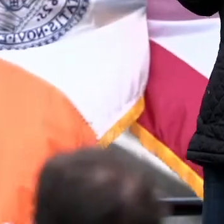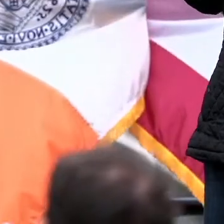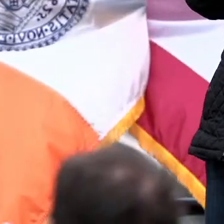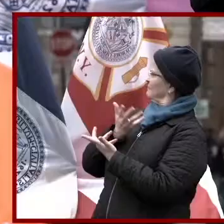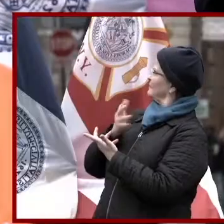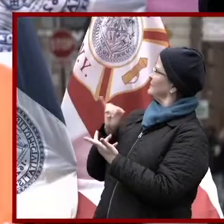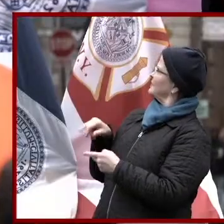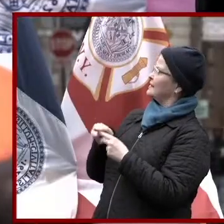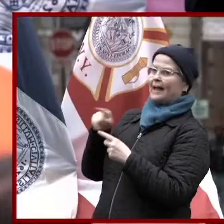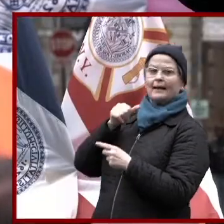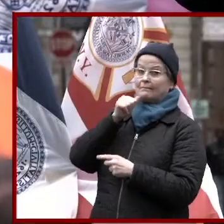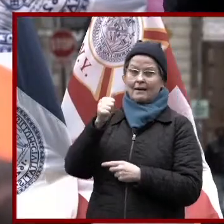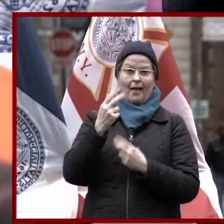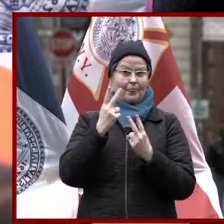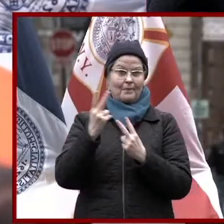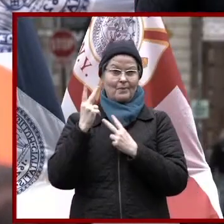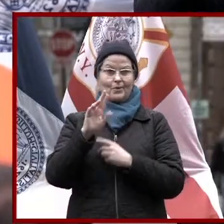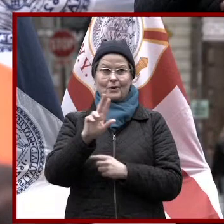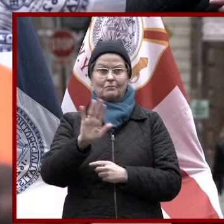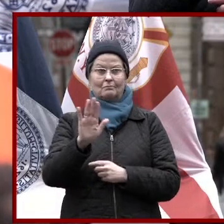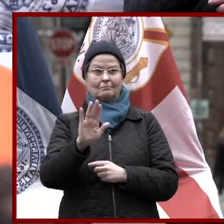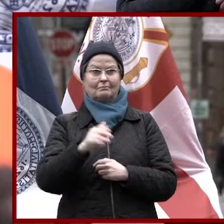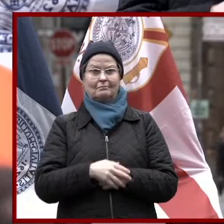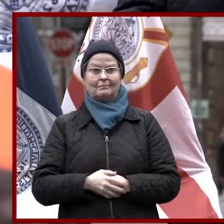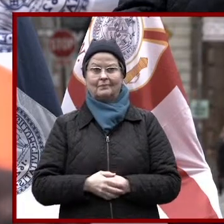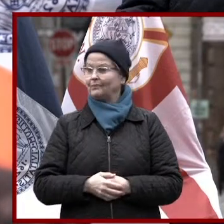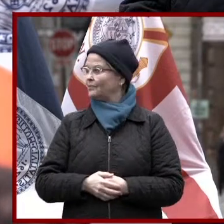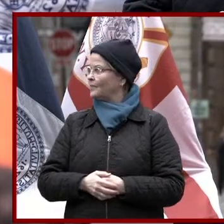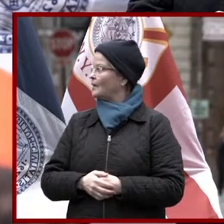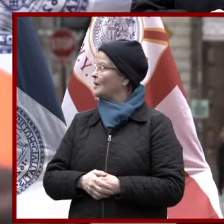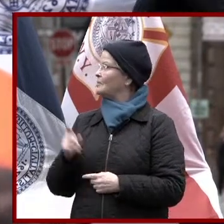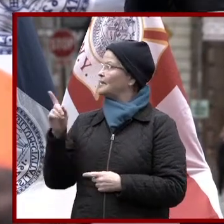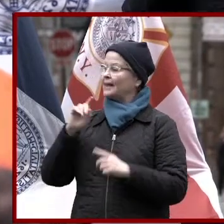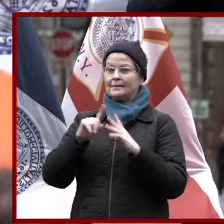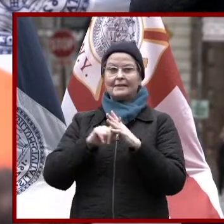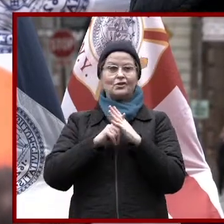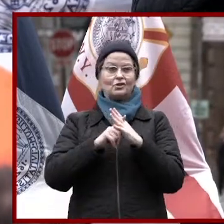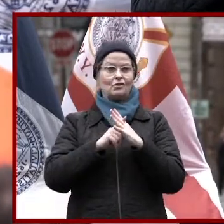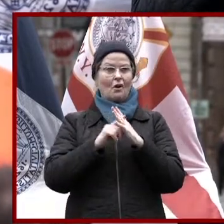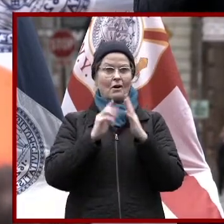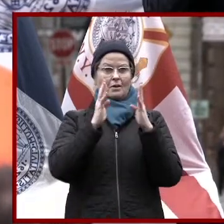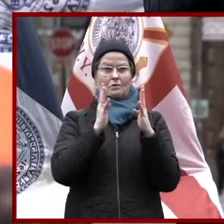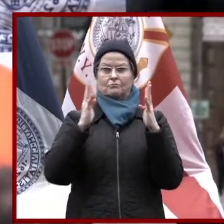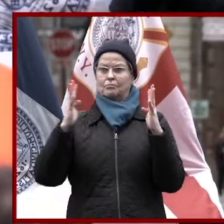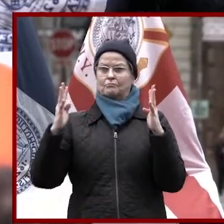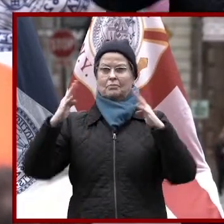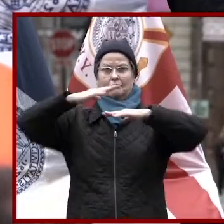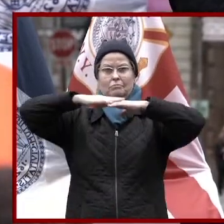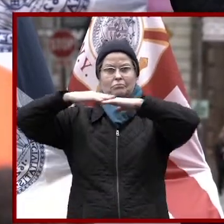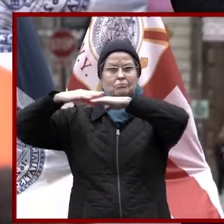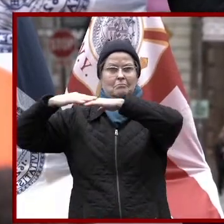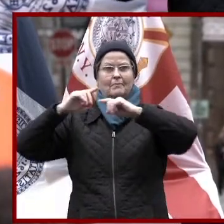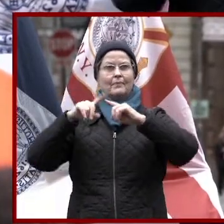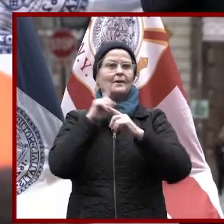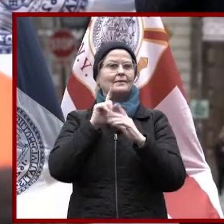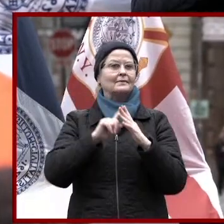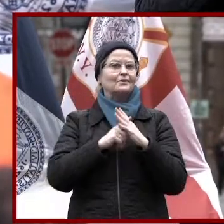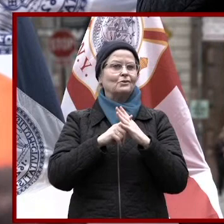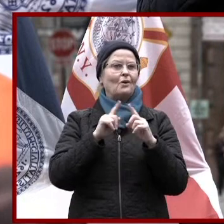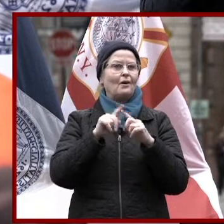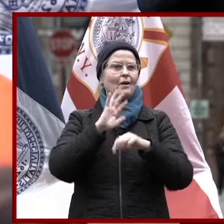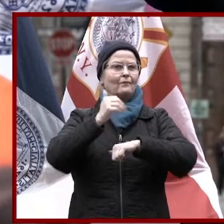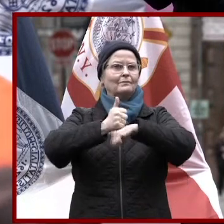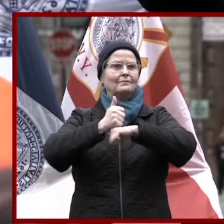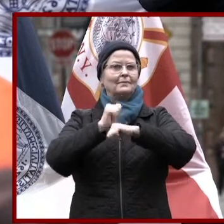memorial. And we'll be talking about that in a little while, but that is the beginning and the preparation for what it's going to be. And we're going to be